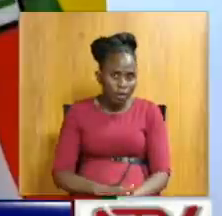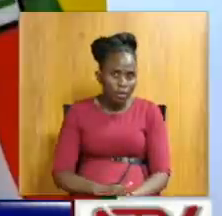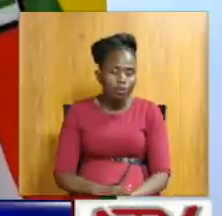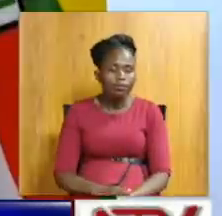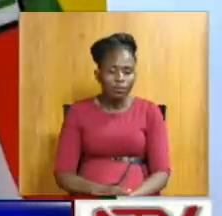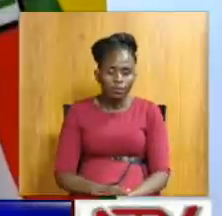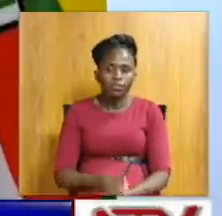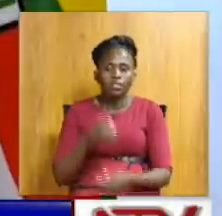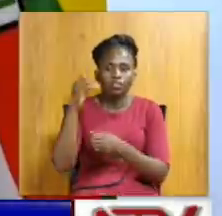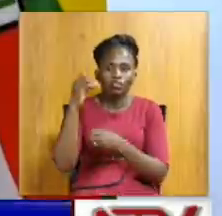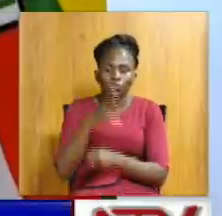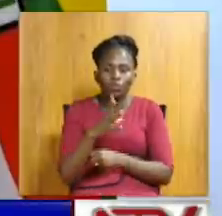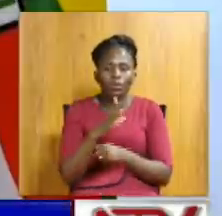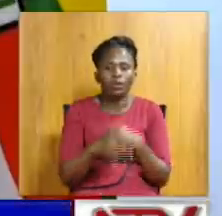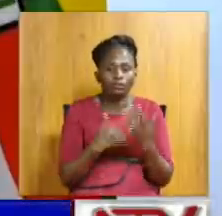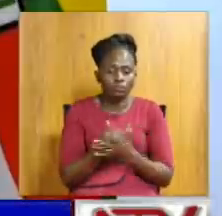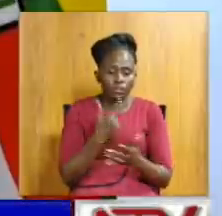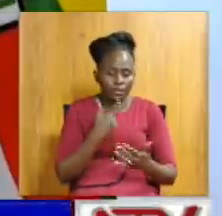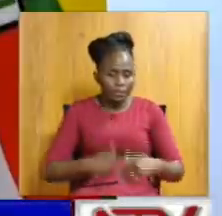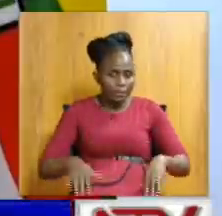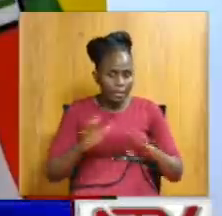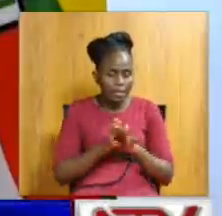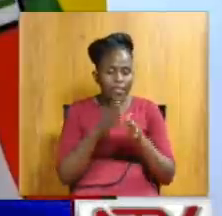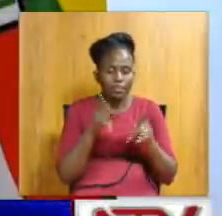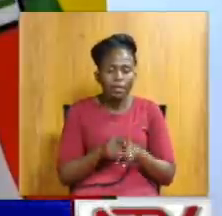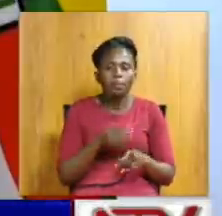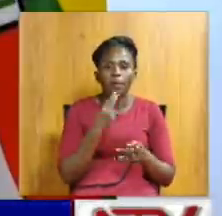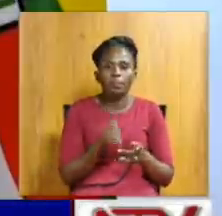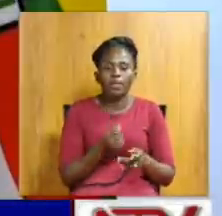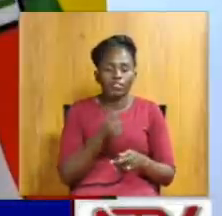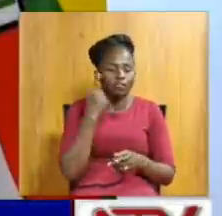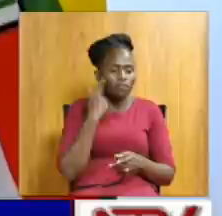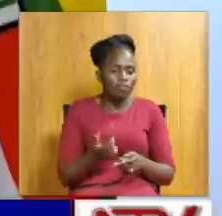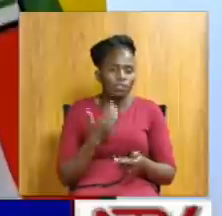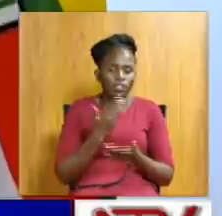electricity, and